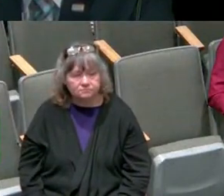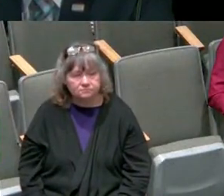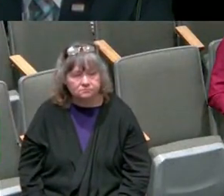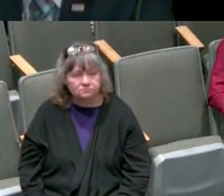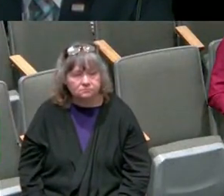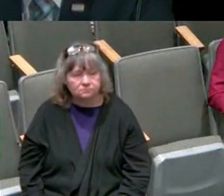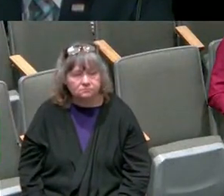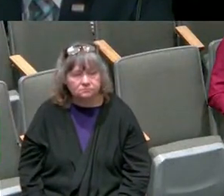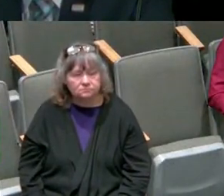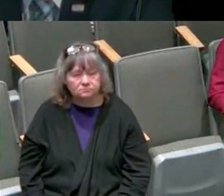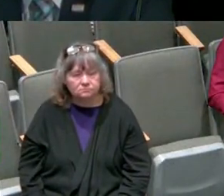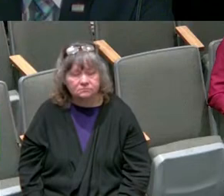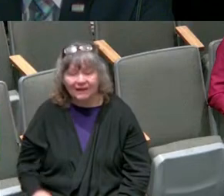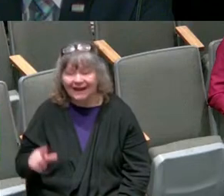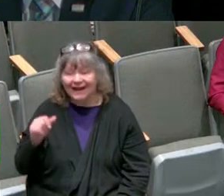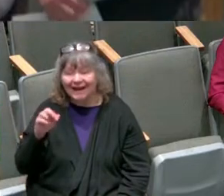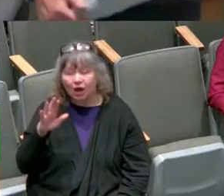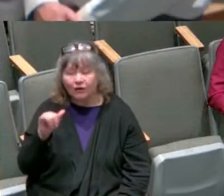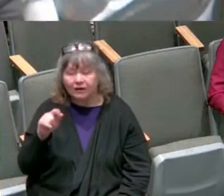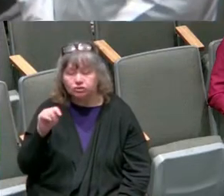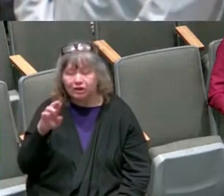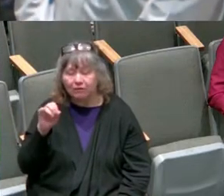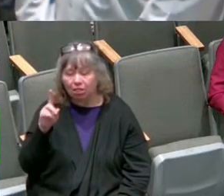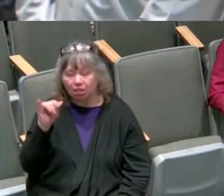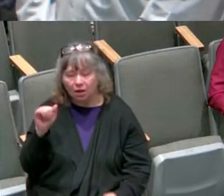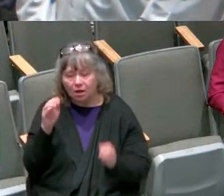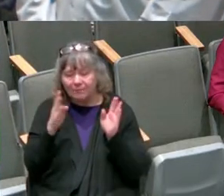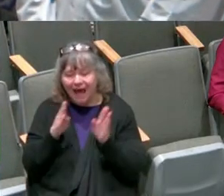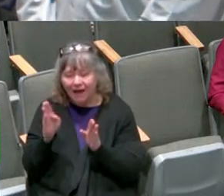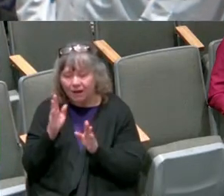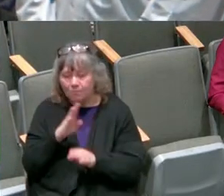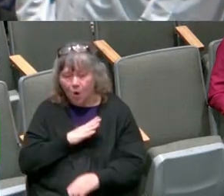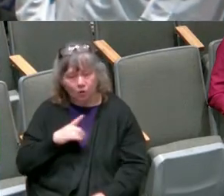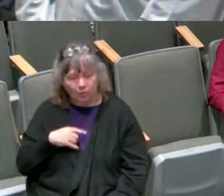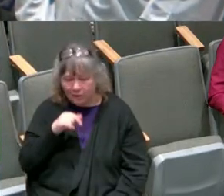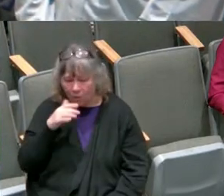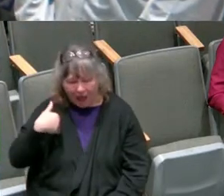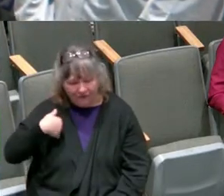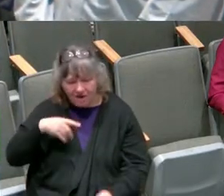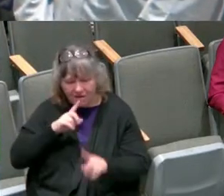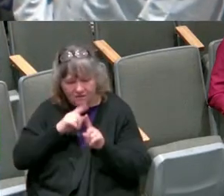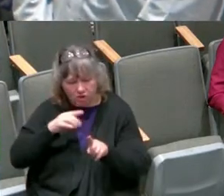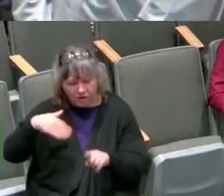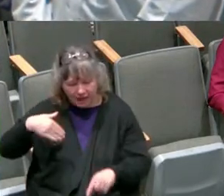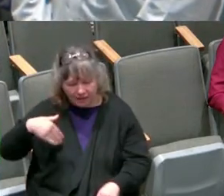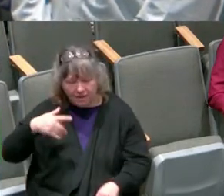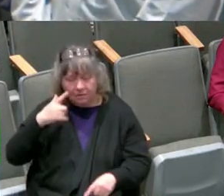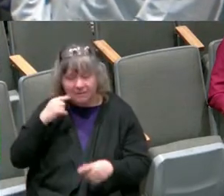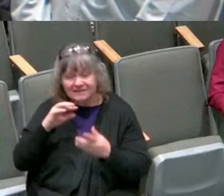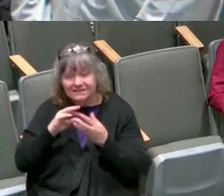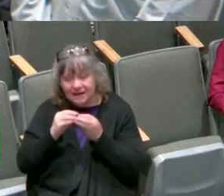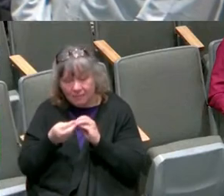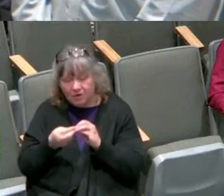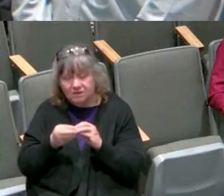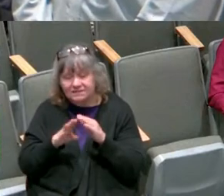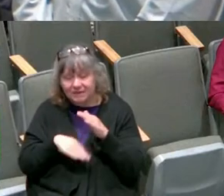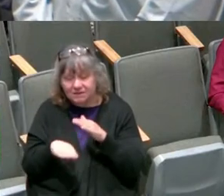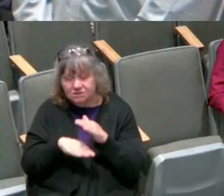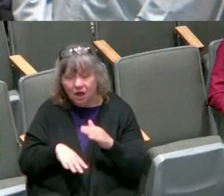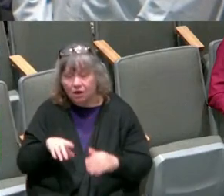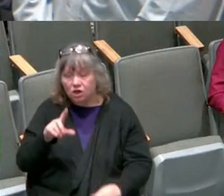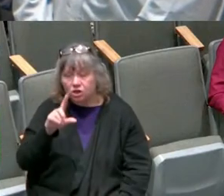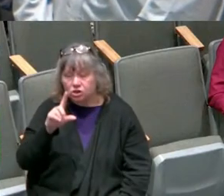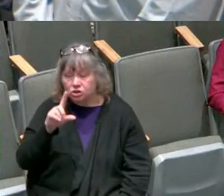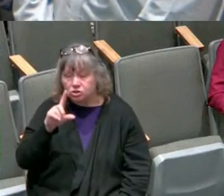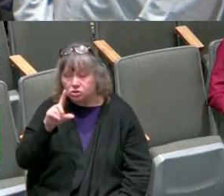foreign trendle planning board we don't have an answer for you yet because the the number will be based on the 2020 census